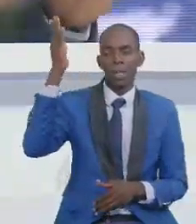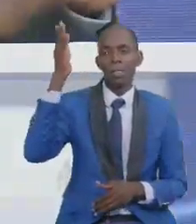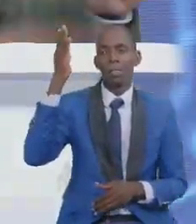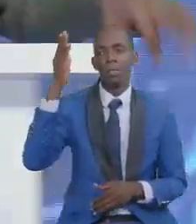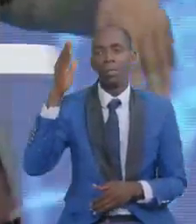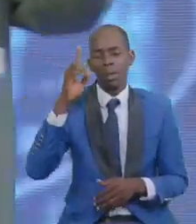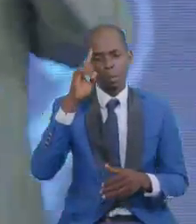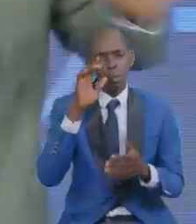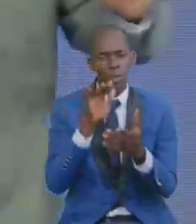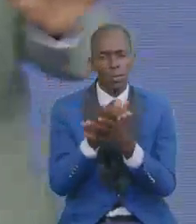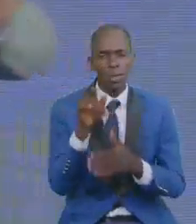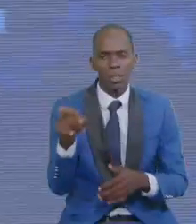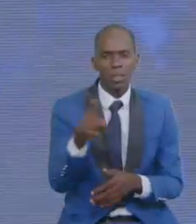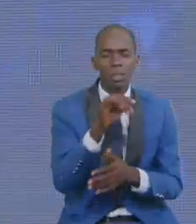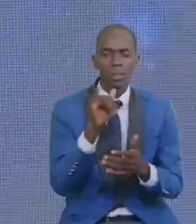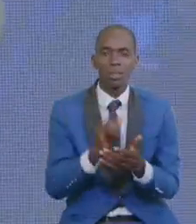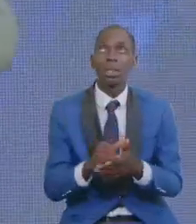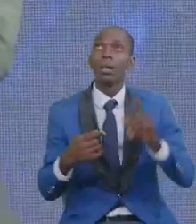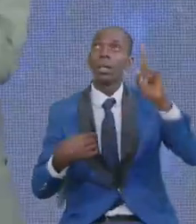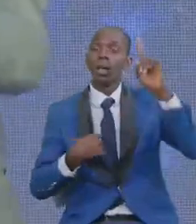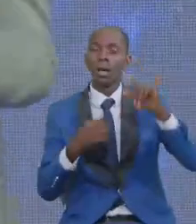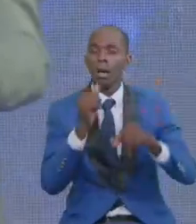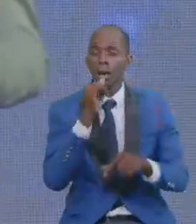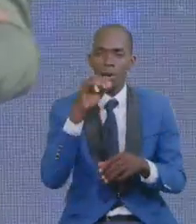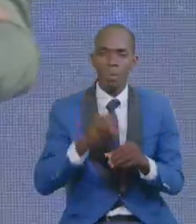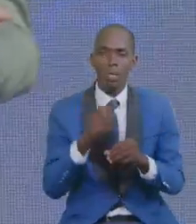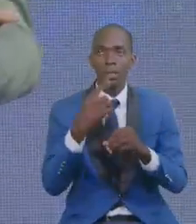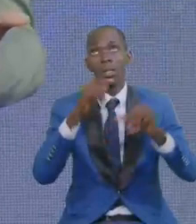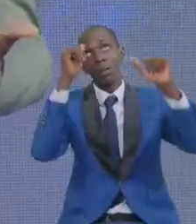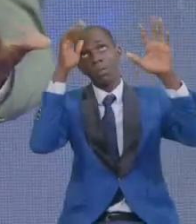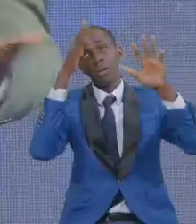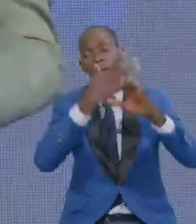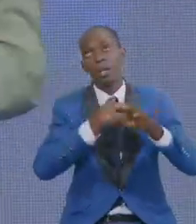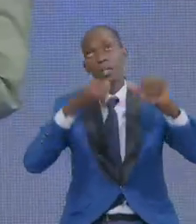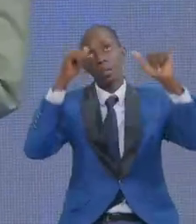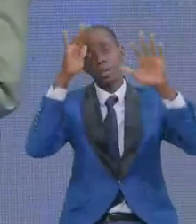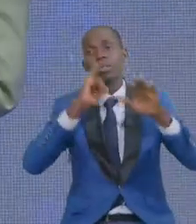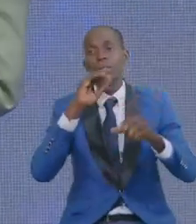Believest thou that I am in the Father, and the Father is in me?